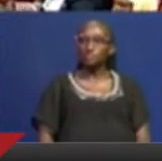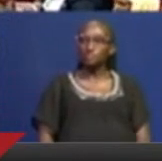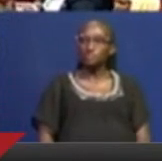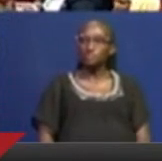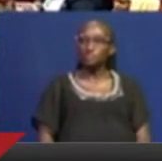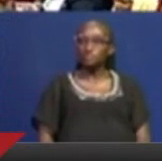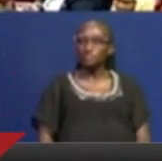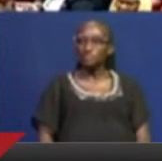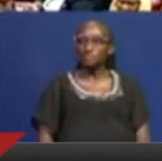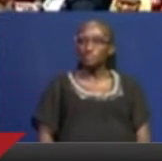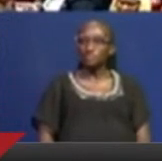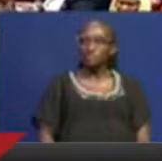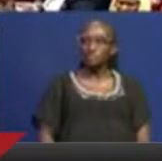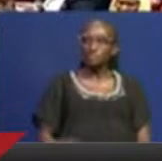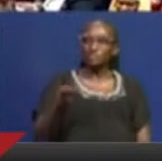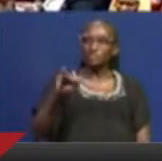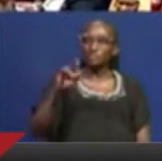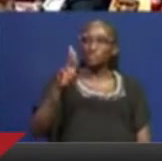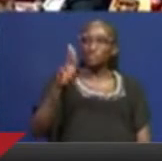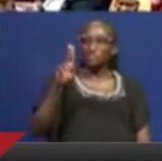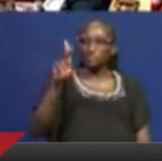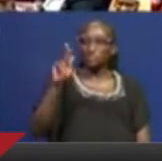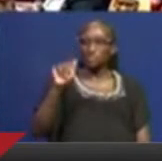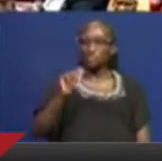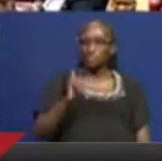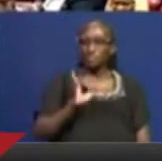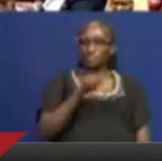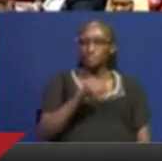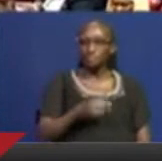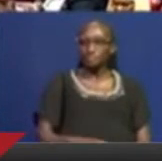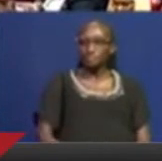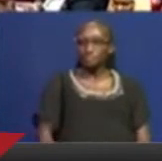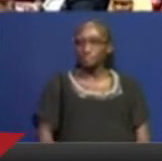Bomachoge Chache, Alpha Miruka Ondieki.